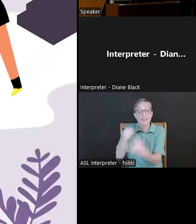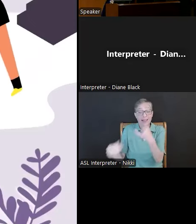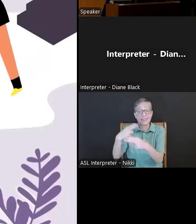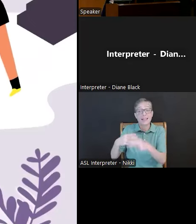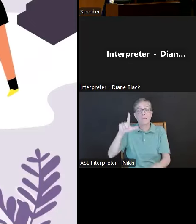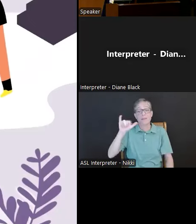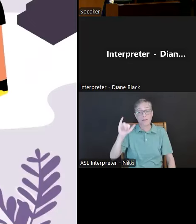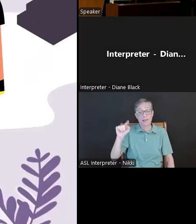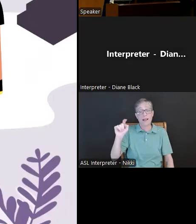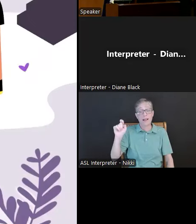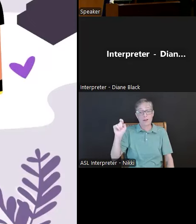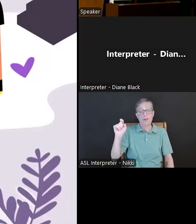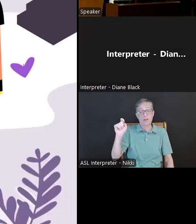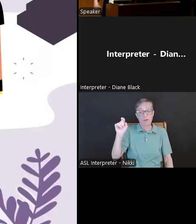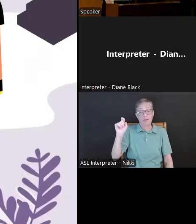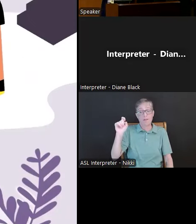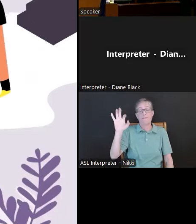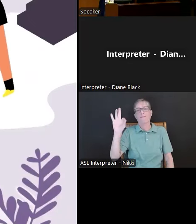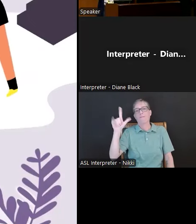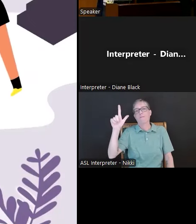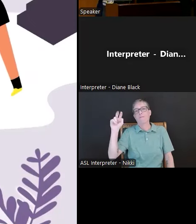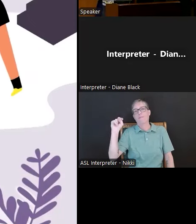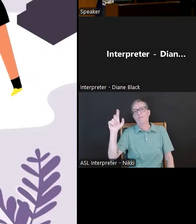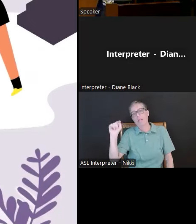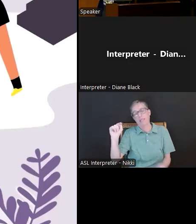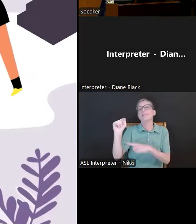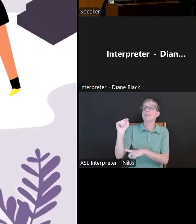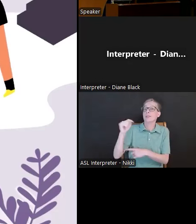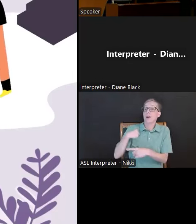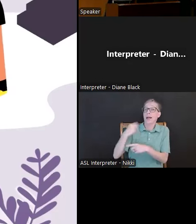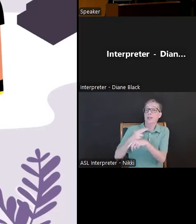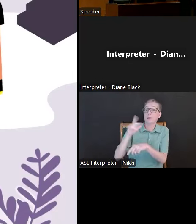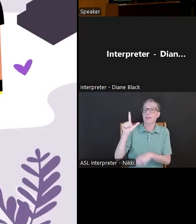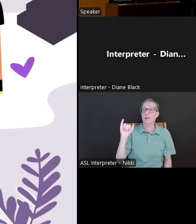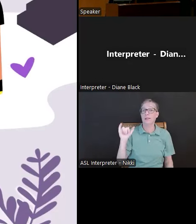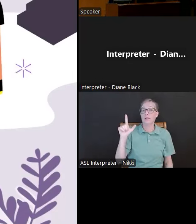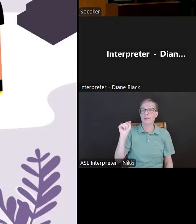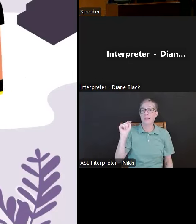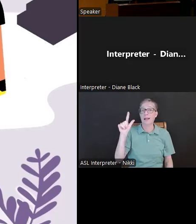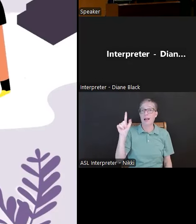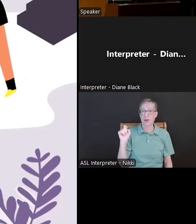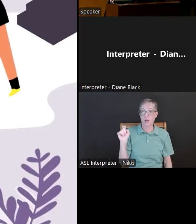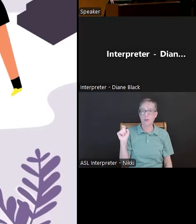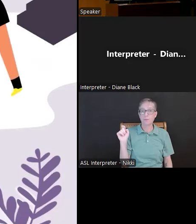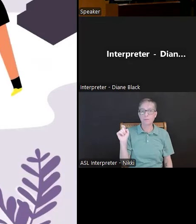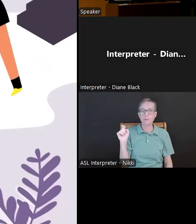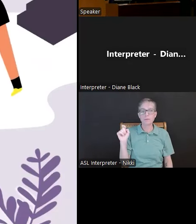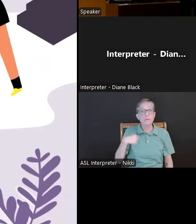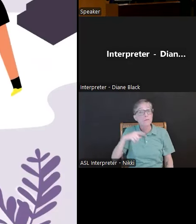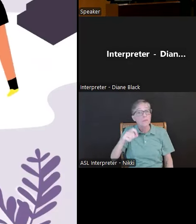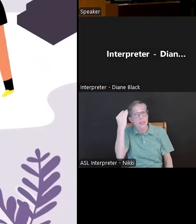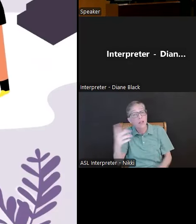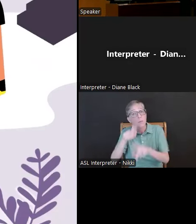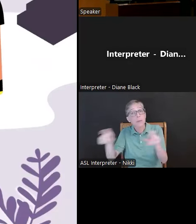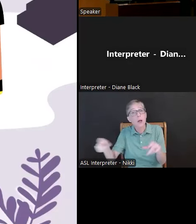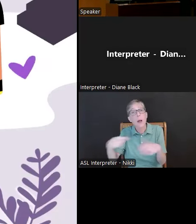so professionally I go by Lytle just so like all my CV matches. It's just how I function. But I actually had to tell people like, no, I